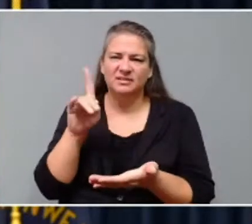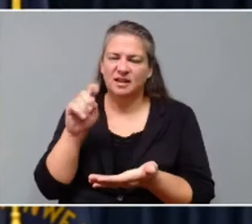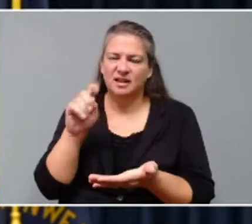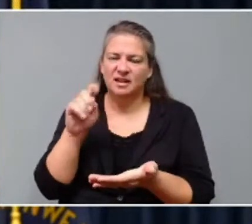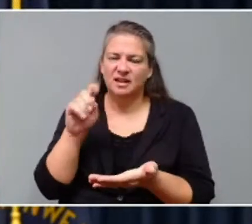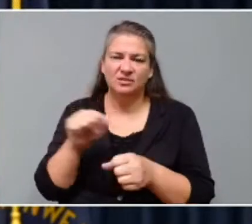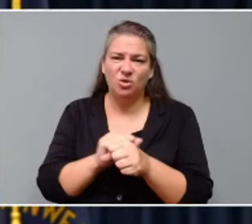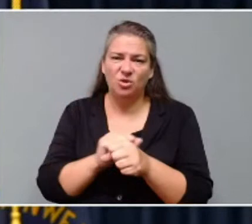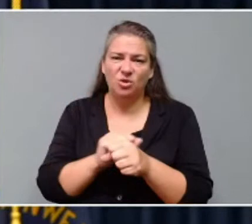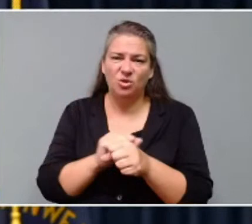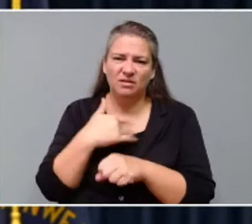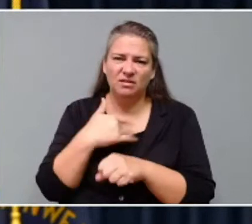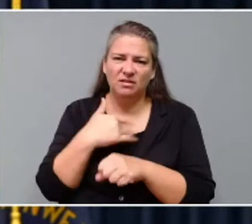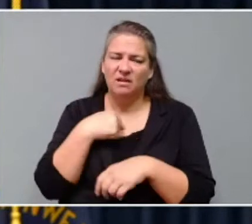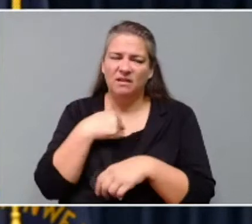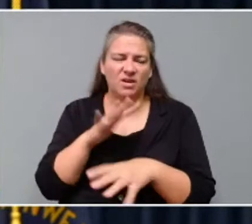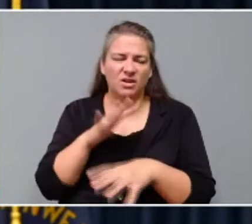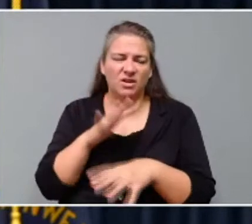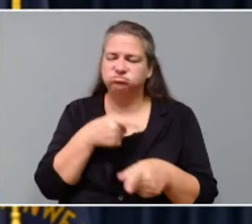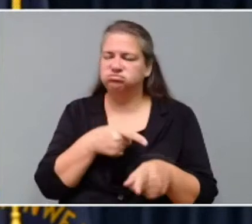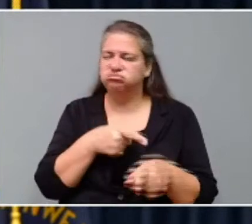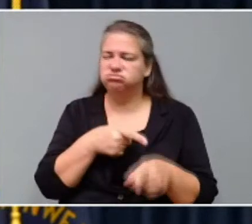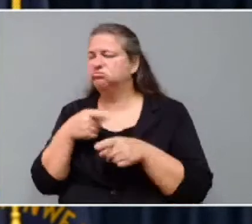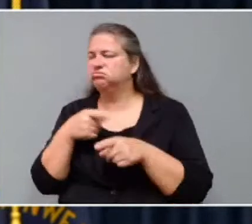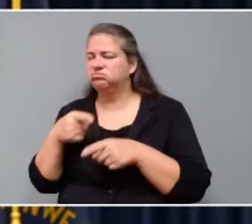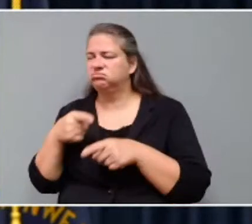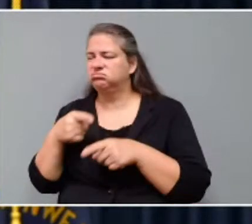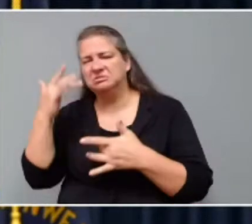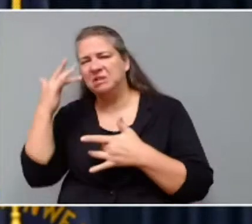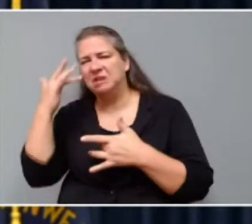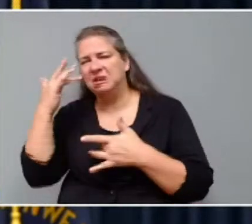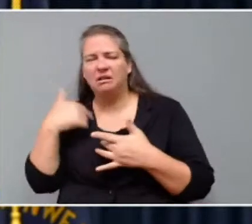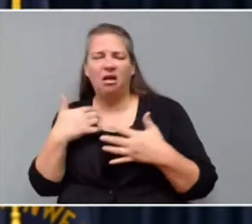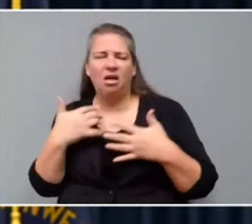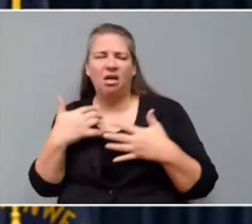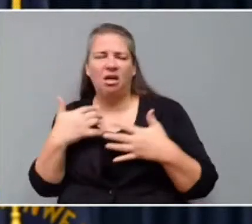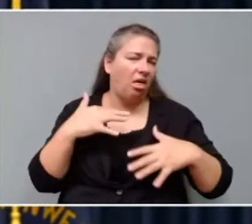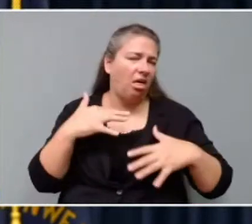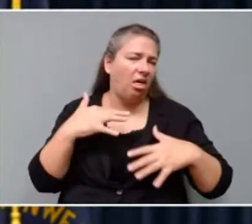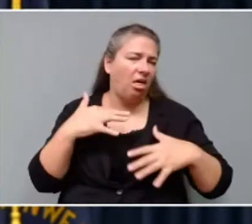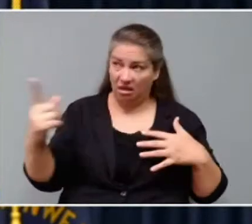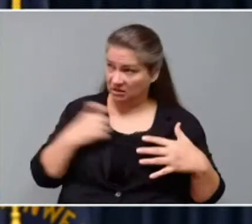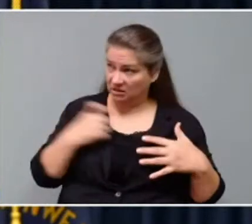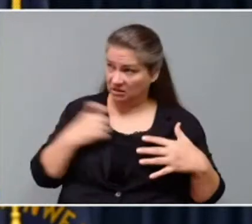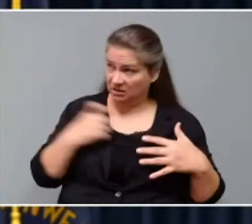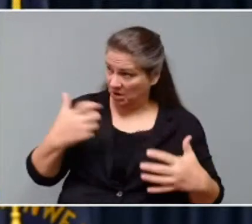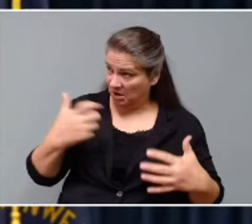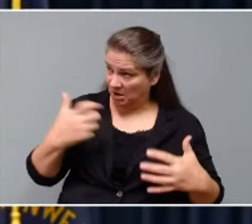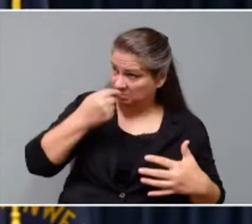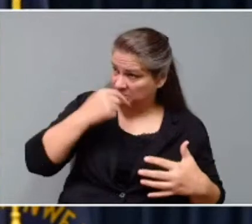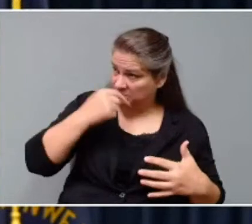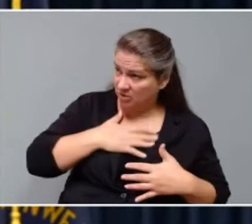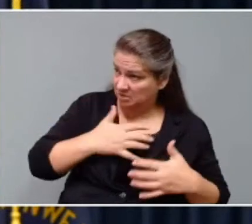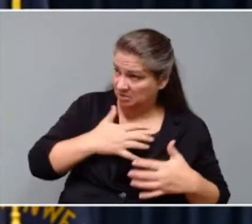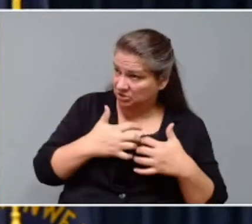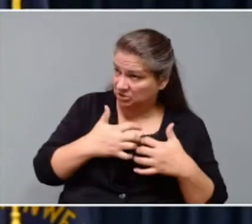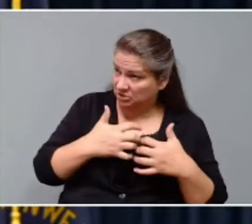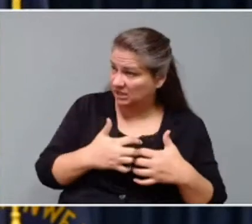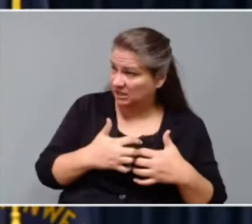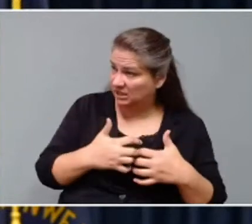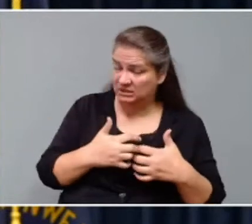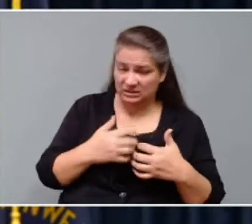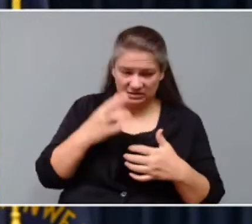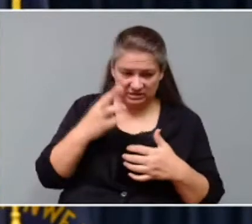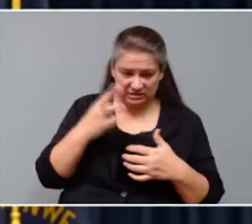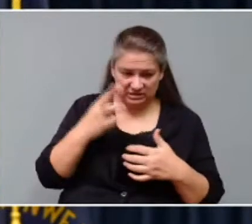that amount of oxygen, being asked if you should be intubated and then taking, 6-7+ months to